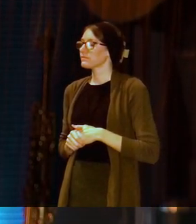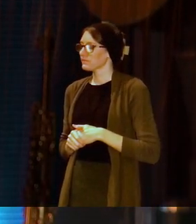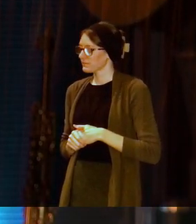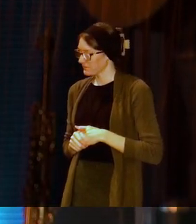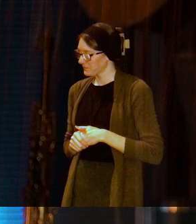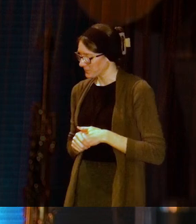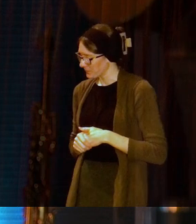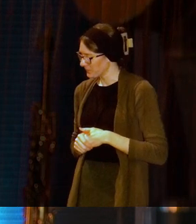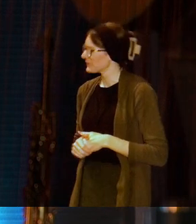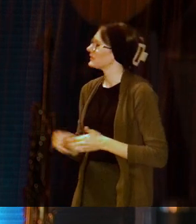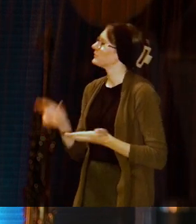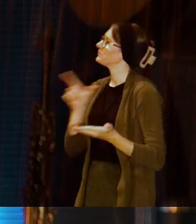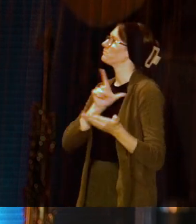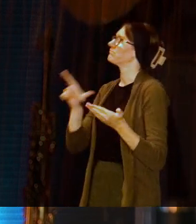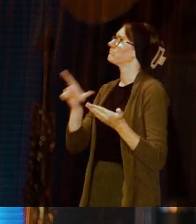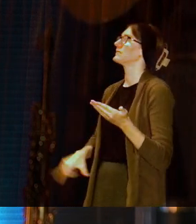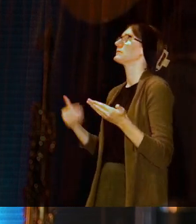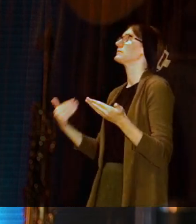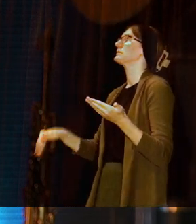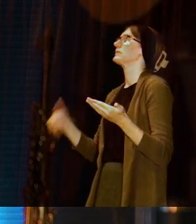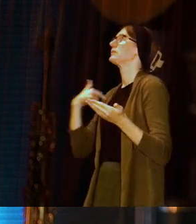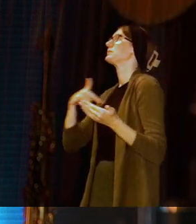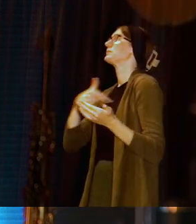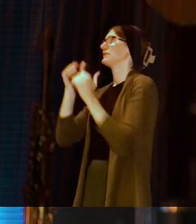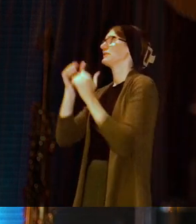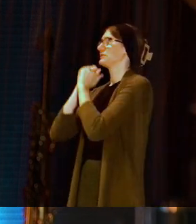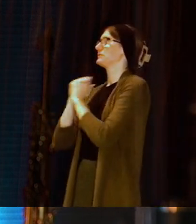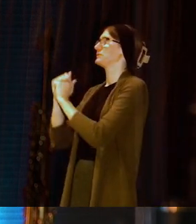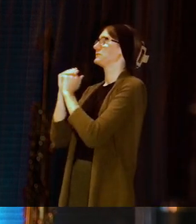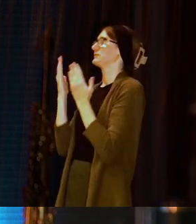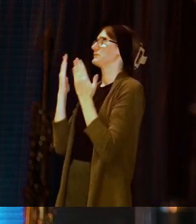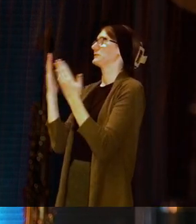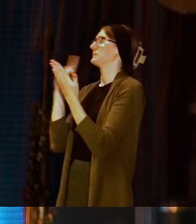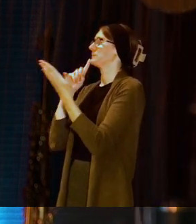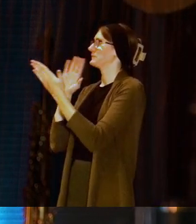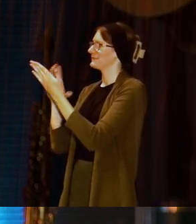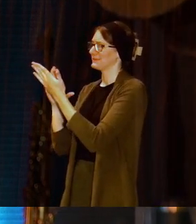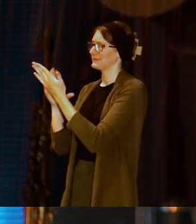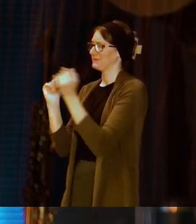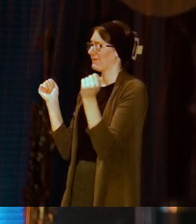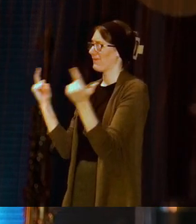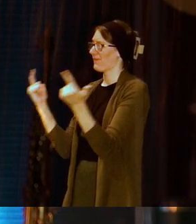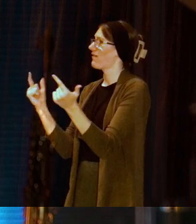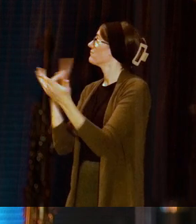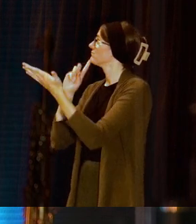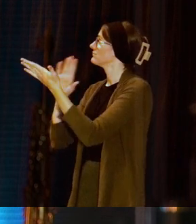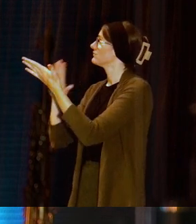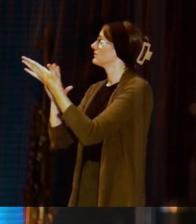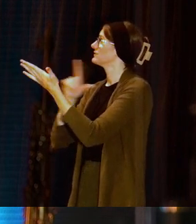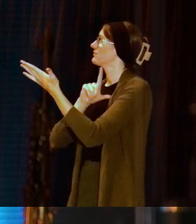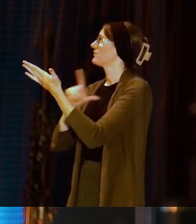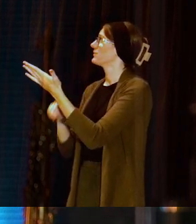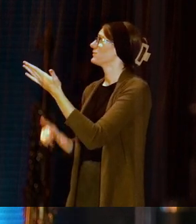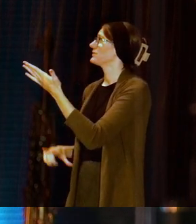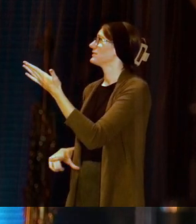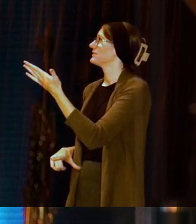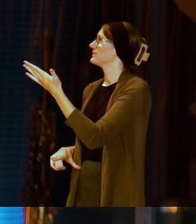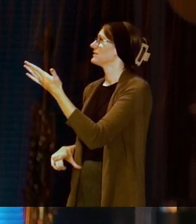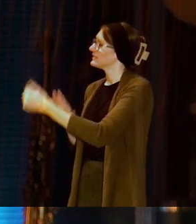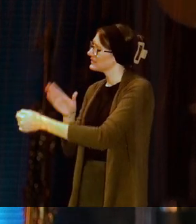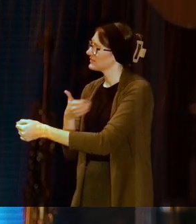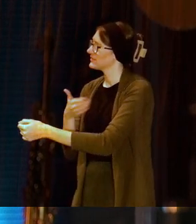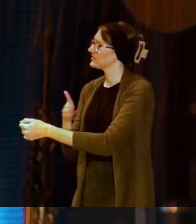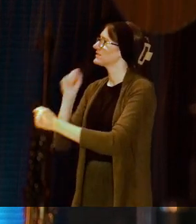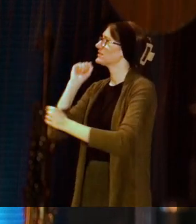Lord, we do adore you, all of us. We praise you. Praise the Lord. Sing